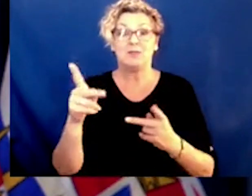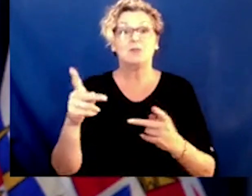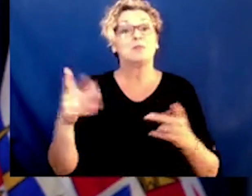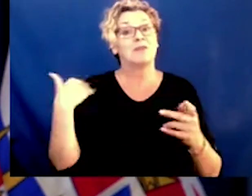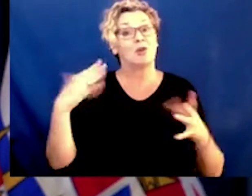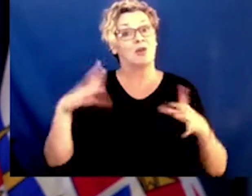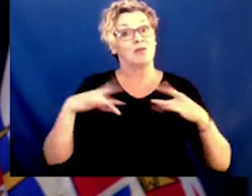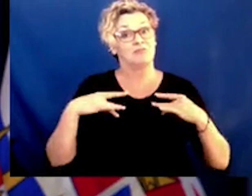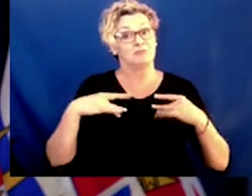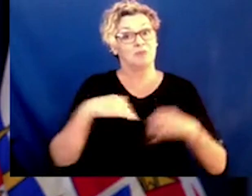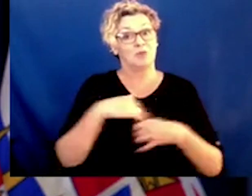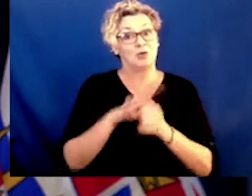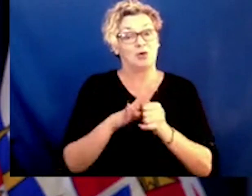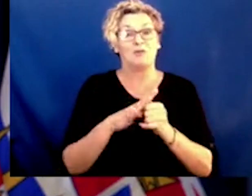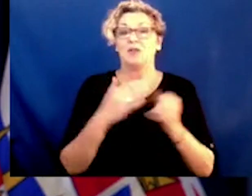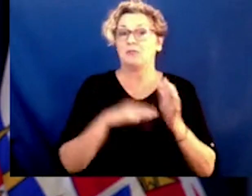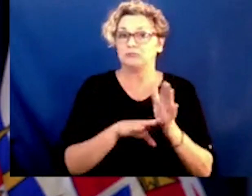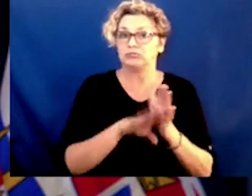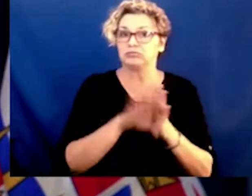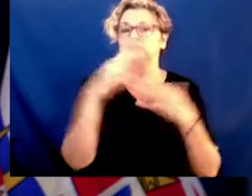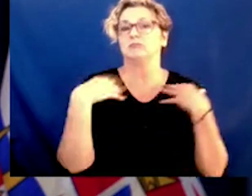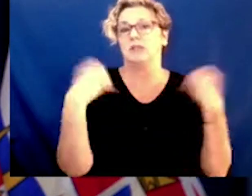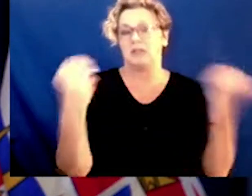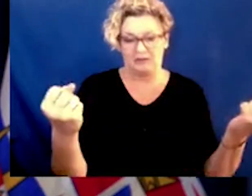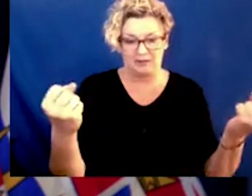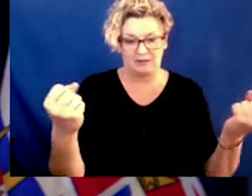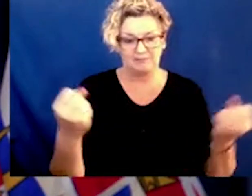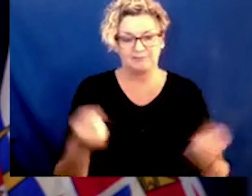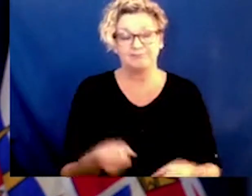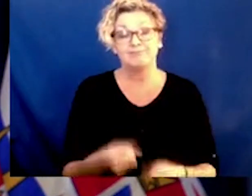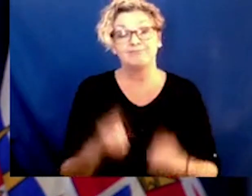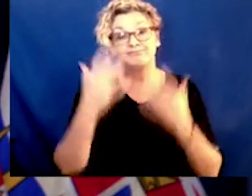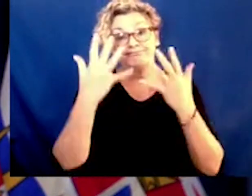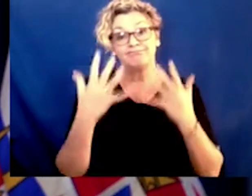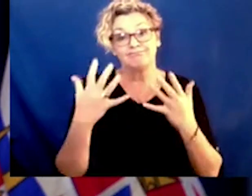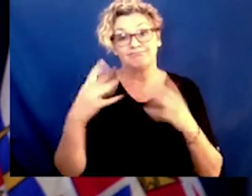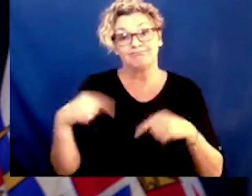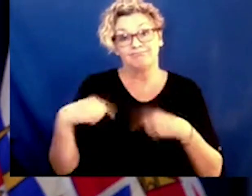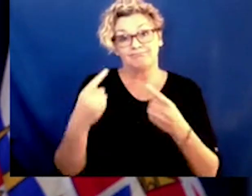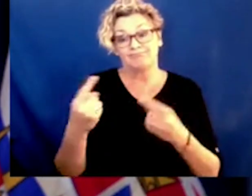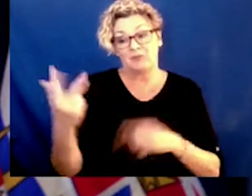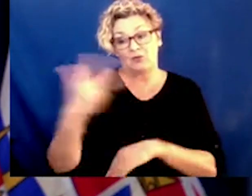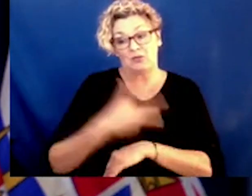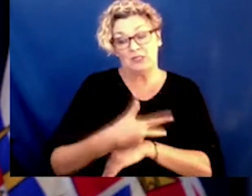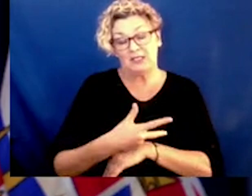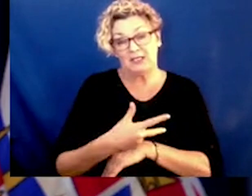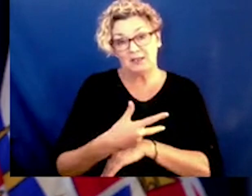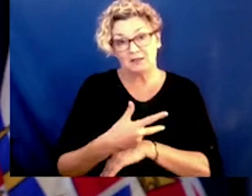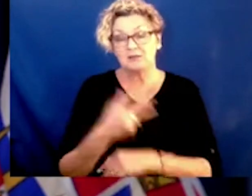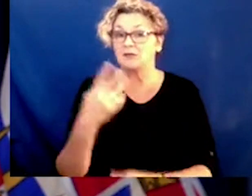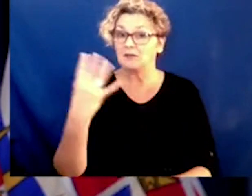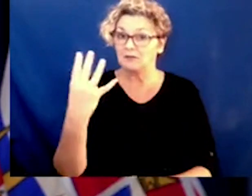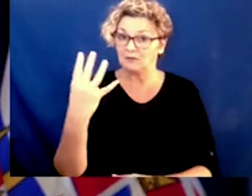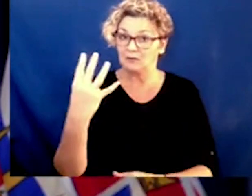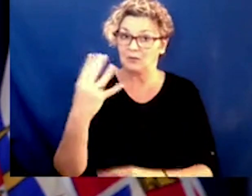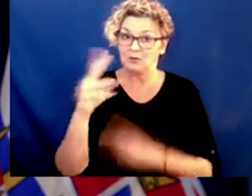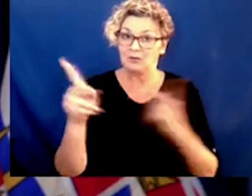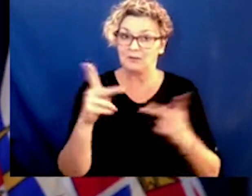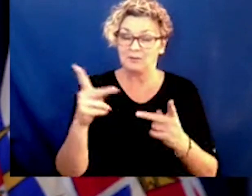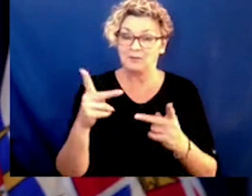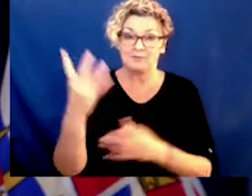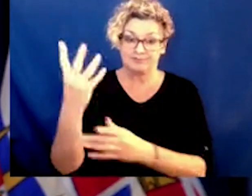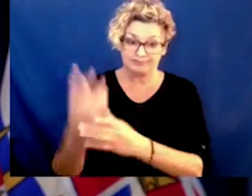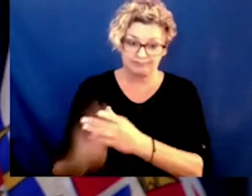We now have 3,010 people under active public health monitoring and 8,115 people who have